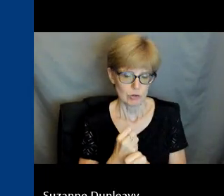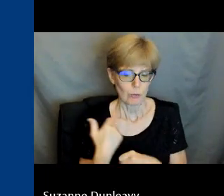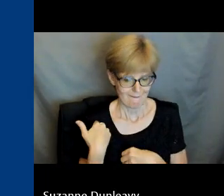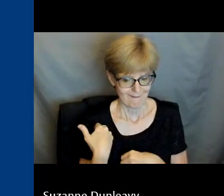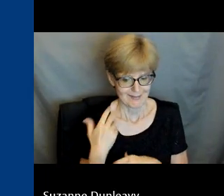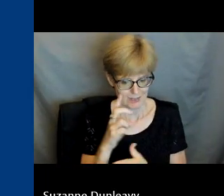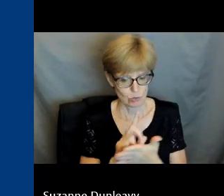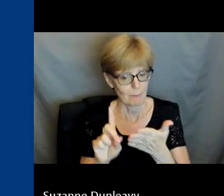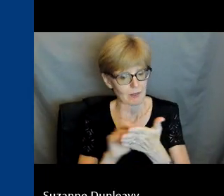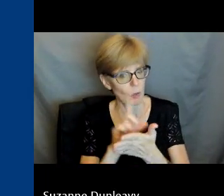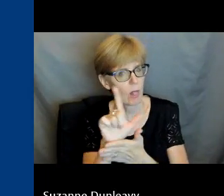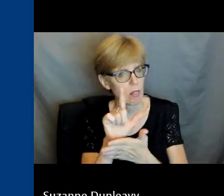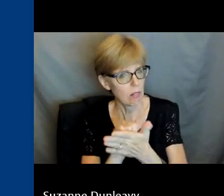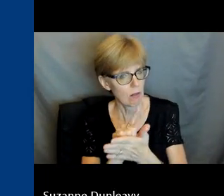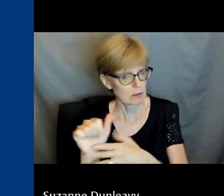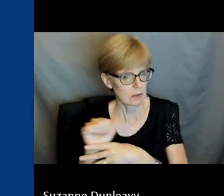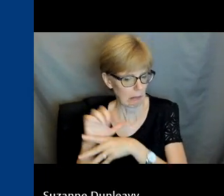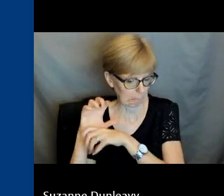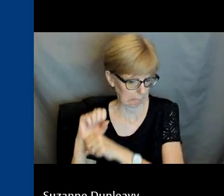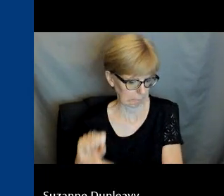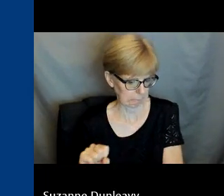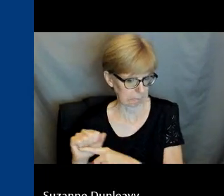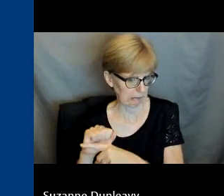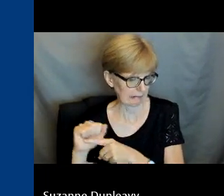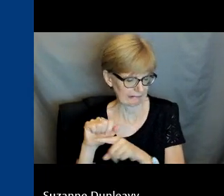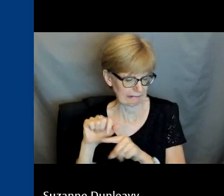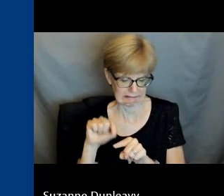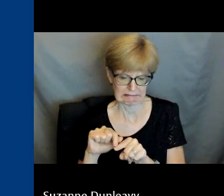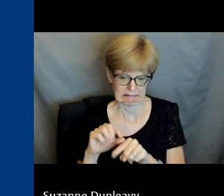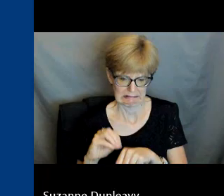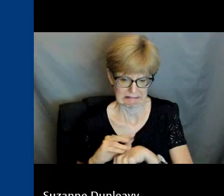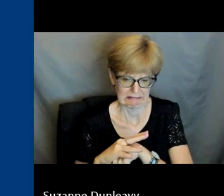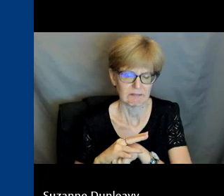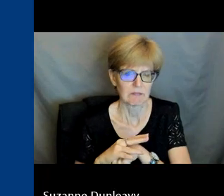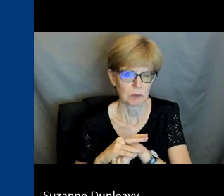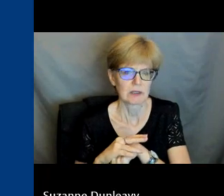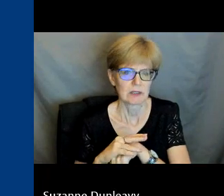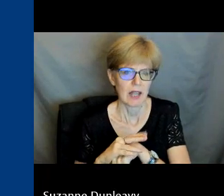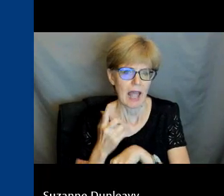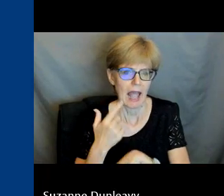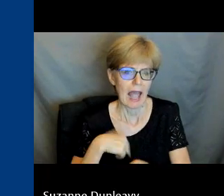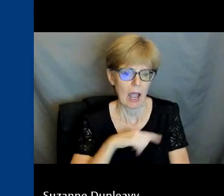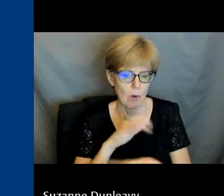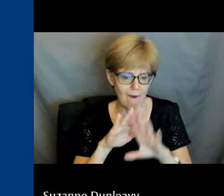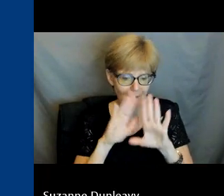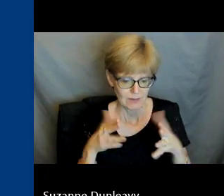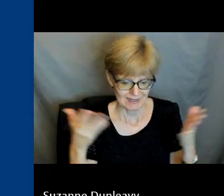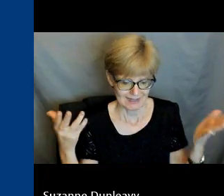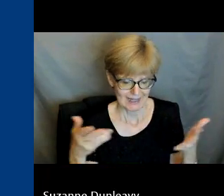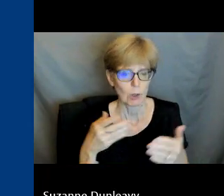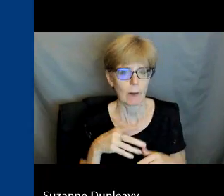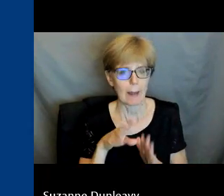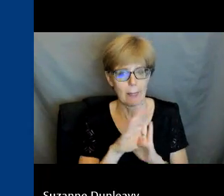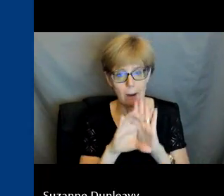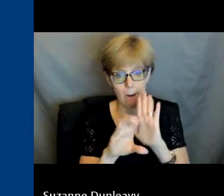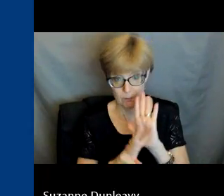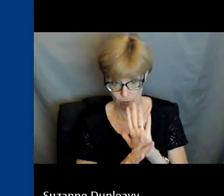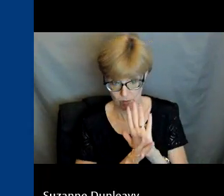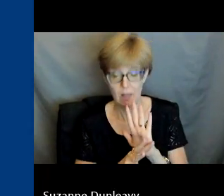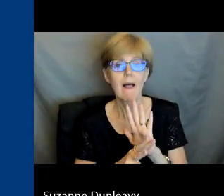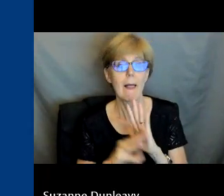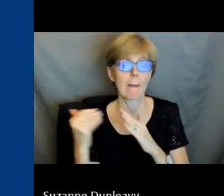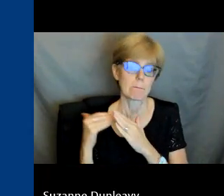practices, and that's really shaped our housing throughout the Commonwealth and beyond. So there's a lot of active work